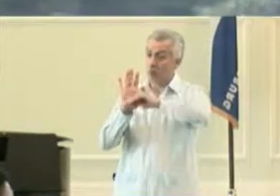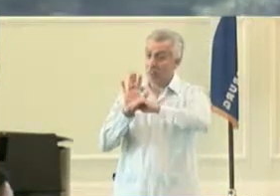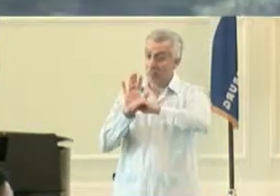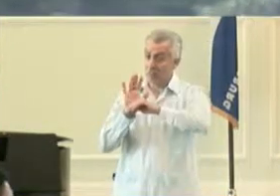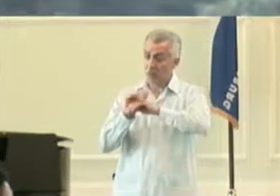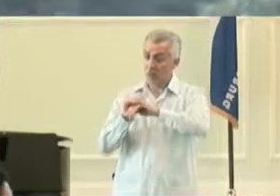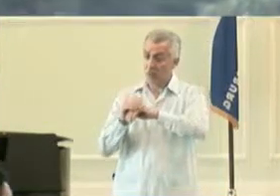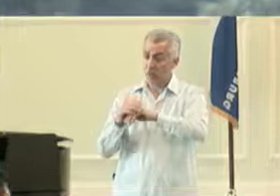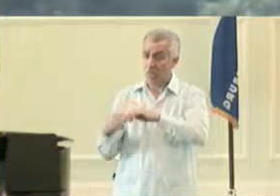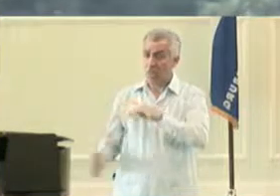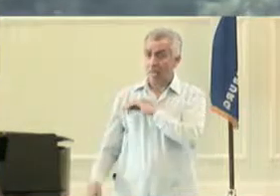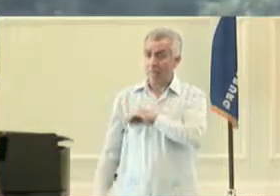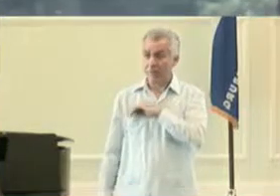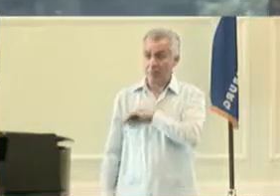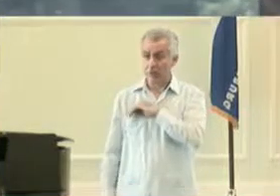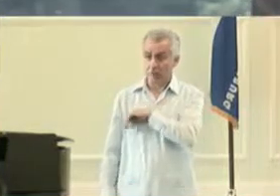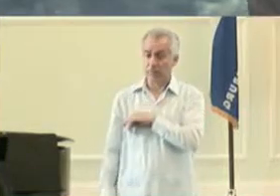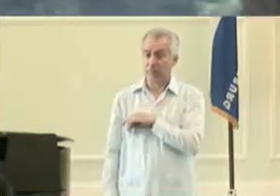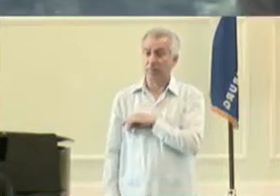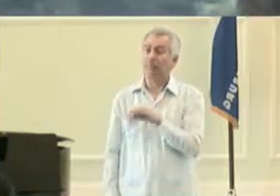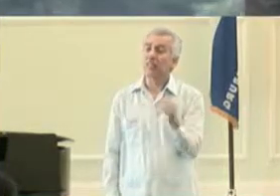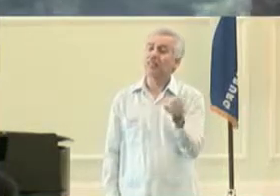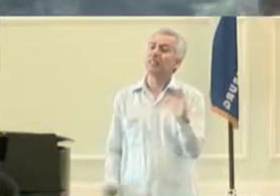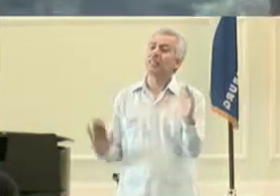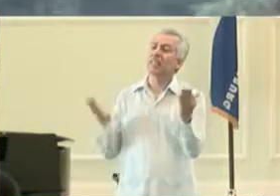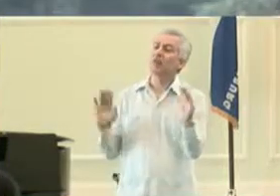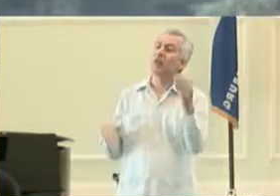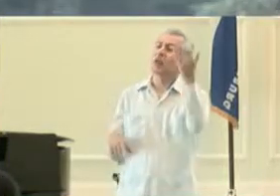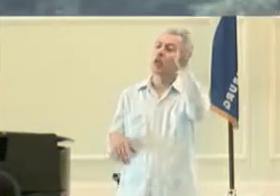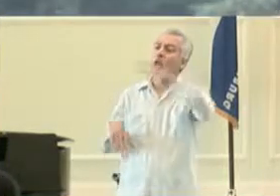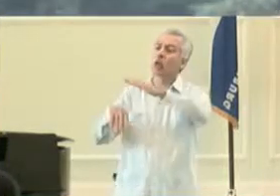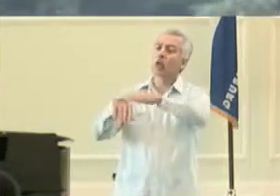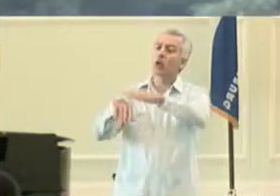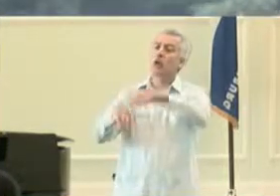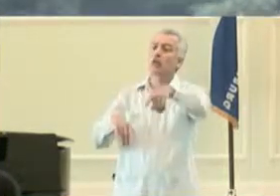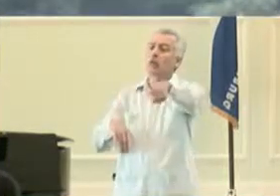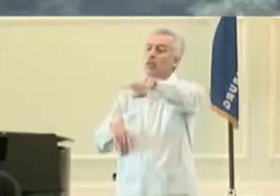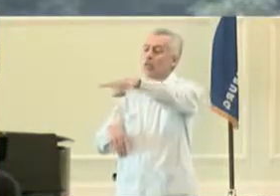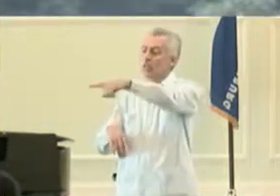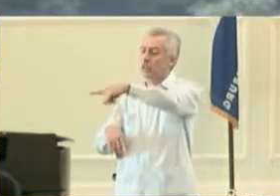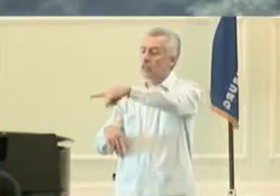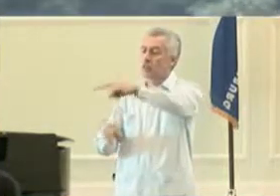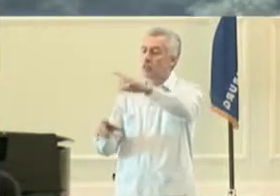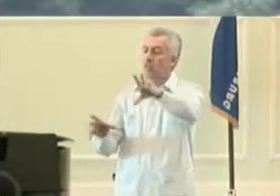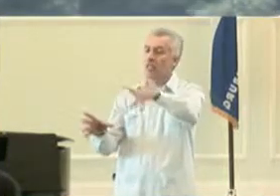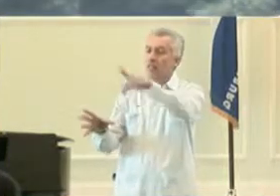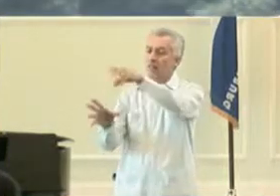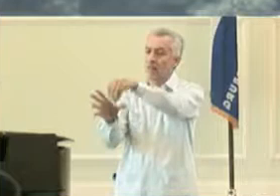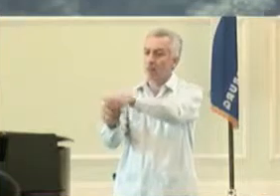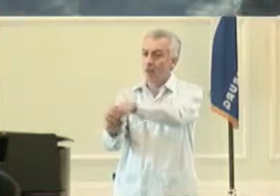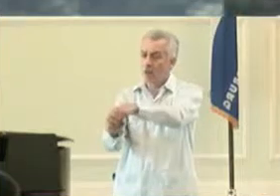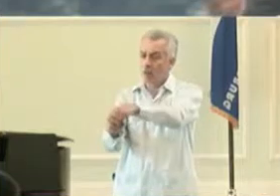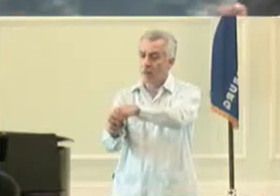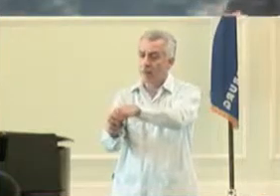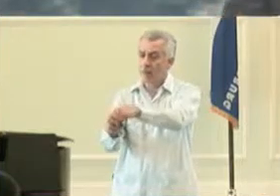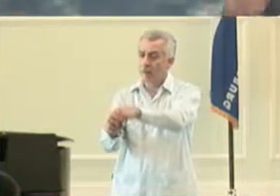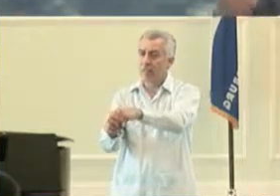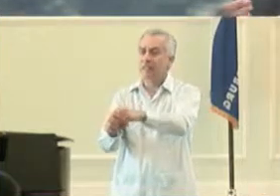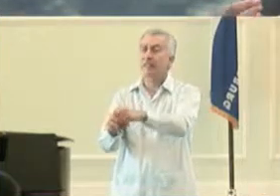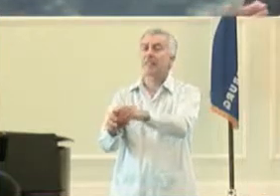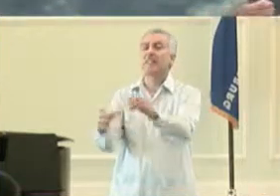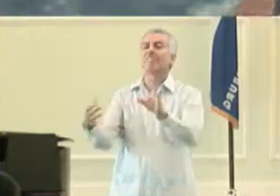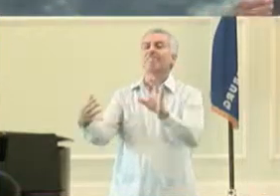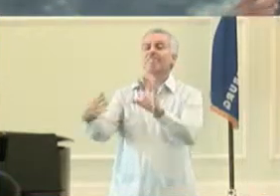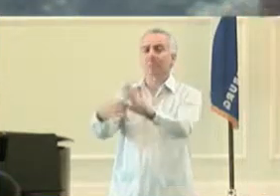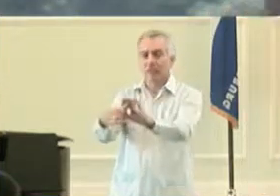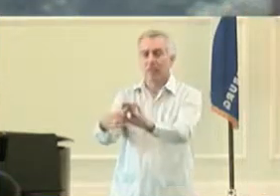life, God calls us, his children today, to be involved and engaged in the